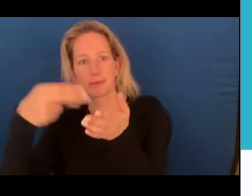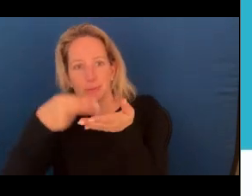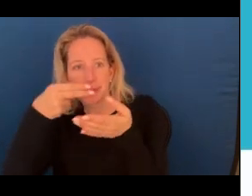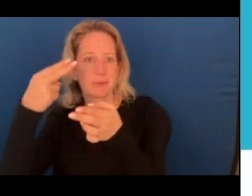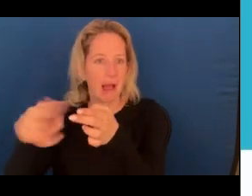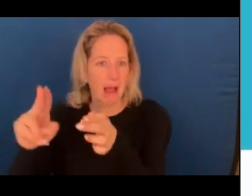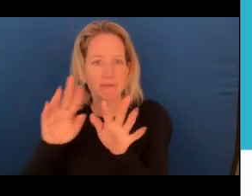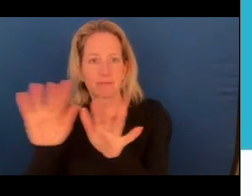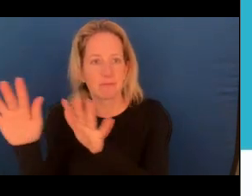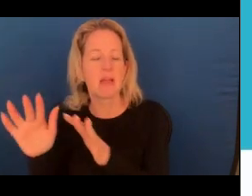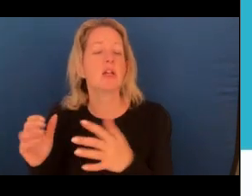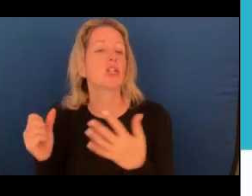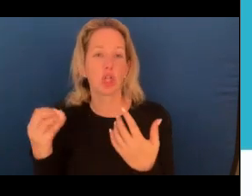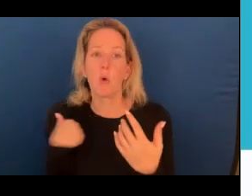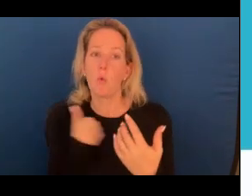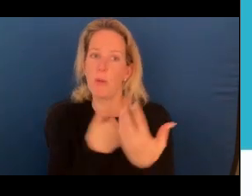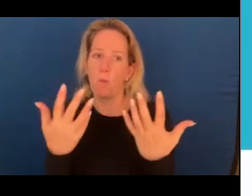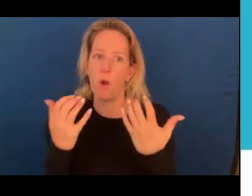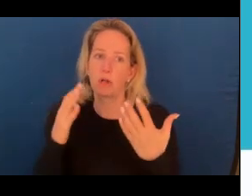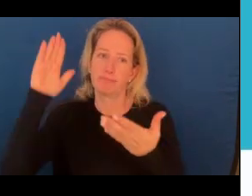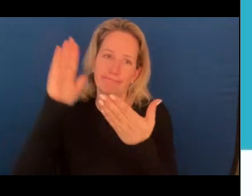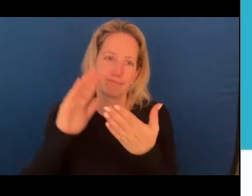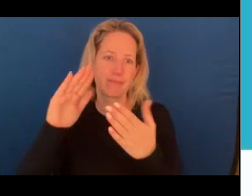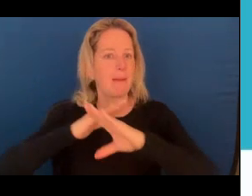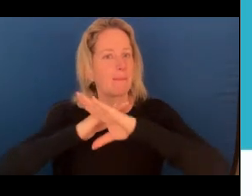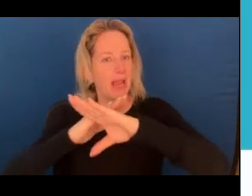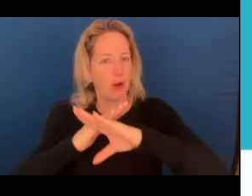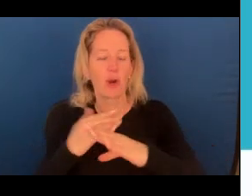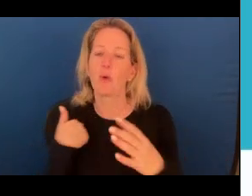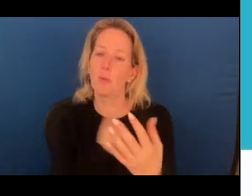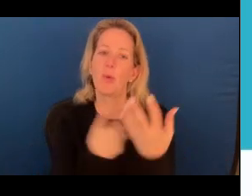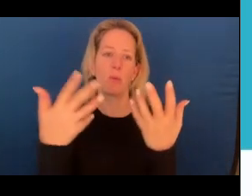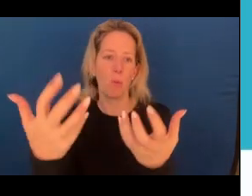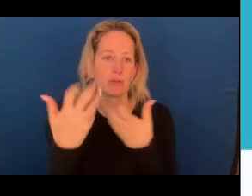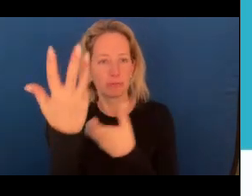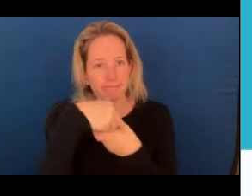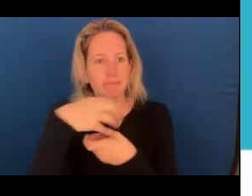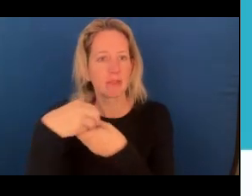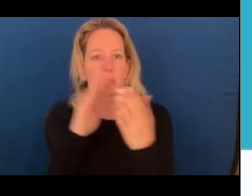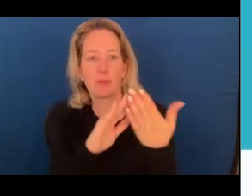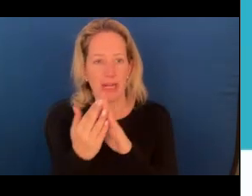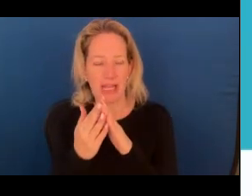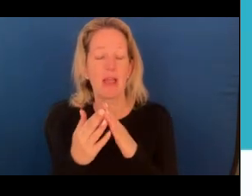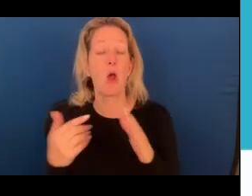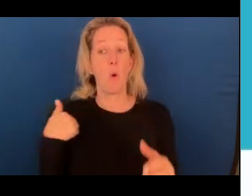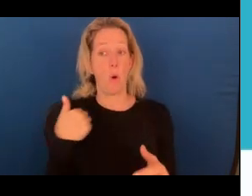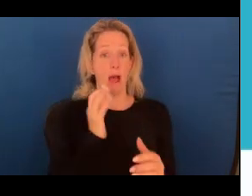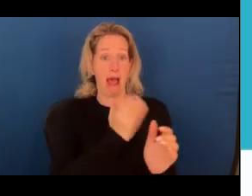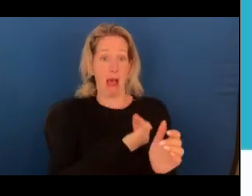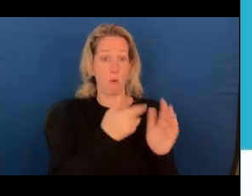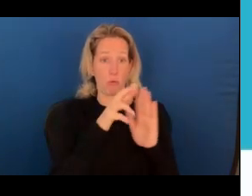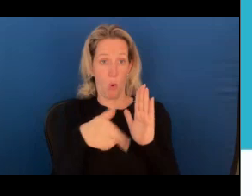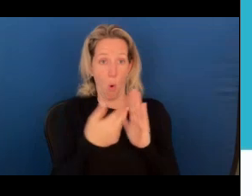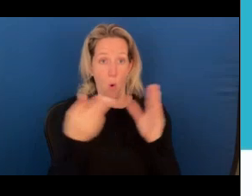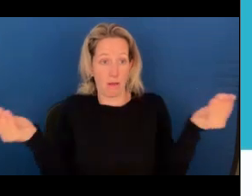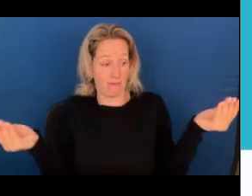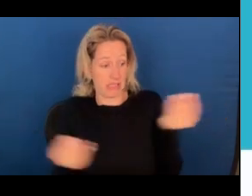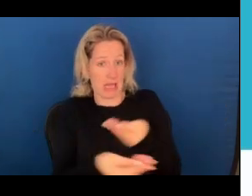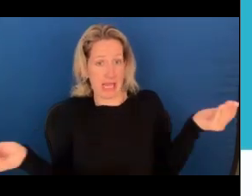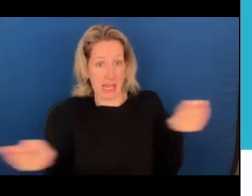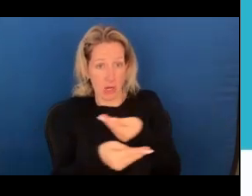to success. We want to facilitate community and civic engagement. We play the role as the facilitator. We try to beat the bushes